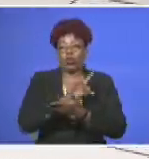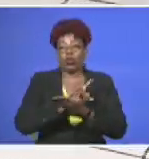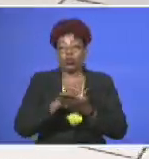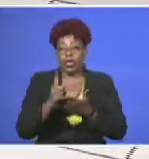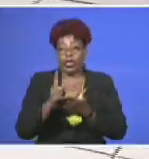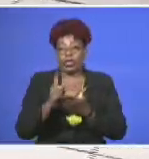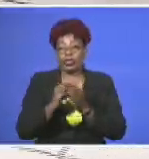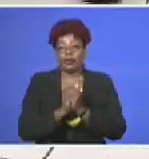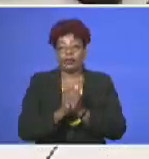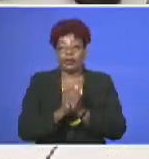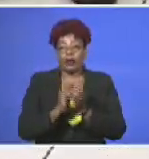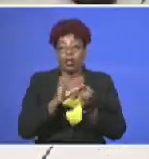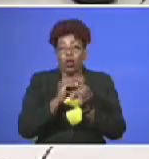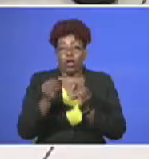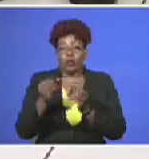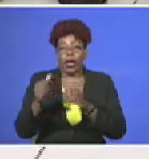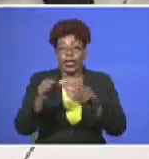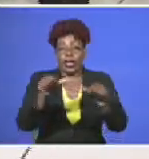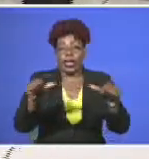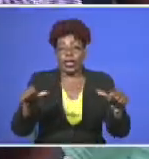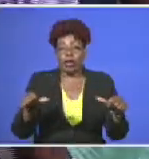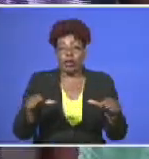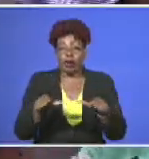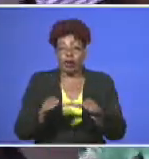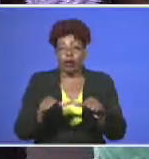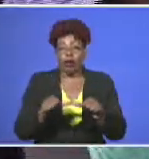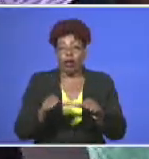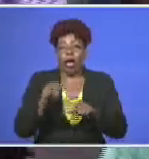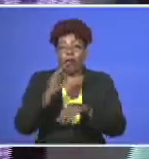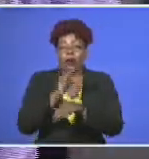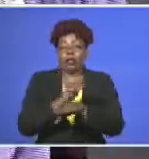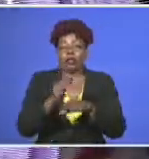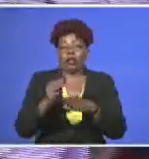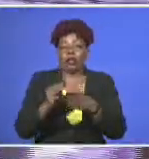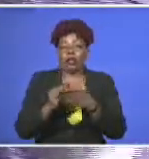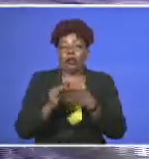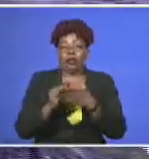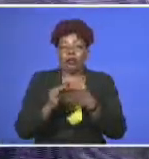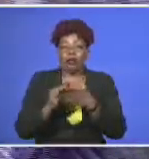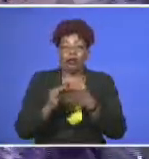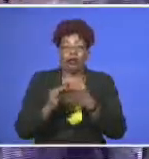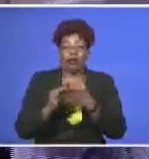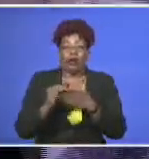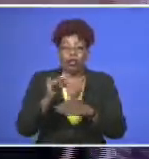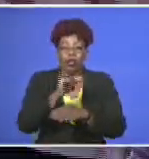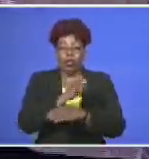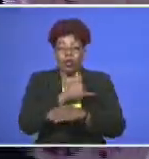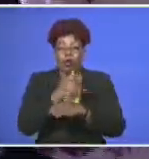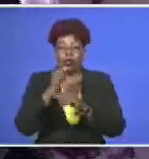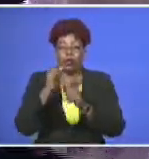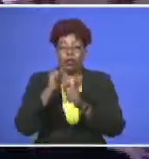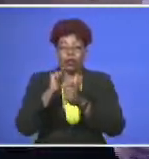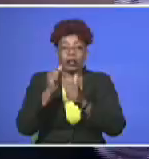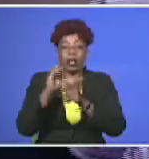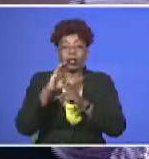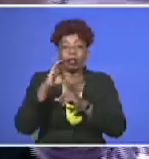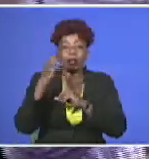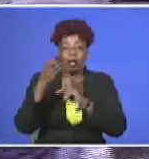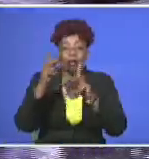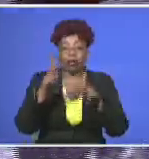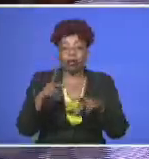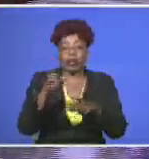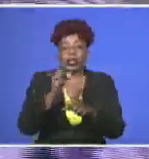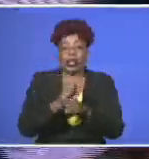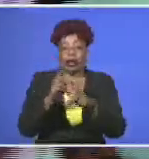camp is being organized by Area Member of Parliament and Minister of Youth, Sports and Culture, the Honorable Lanisha Roll. Participants will